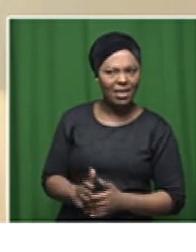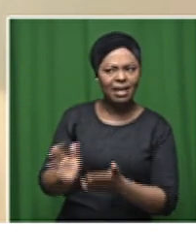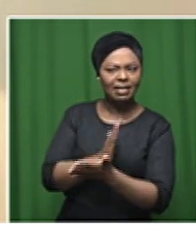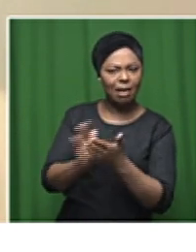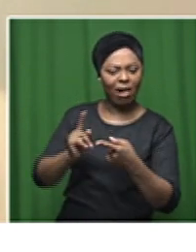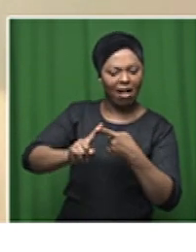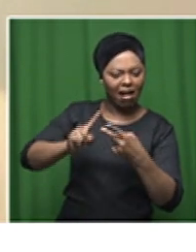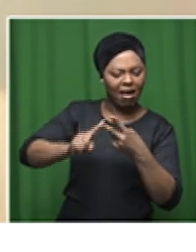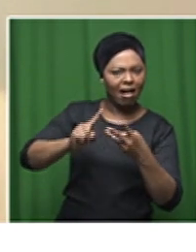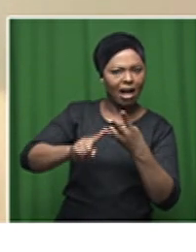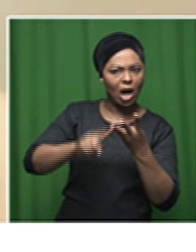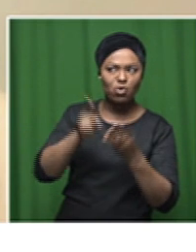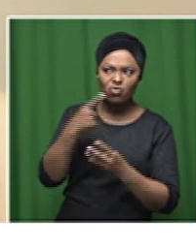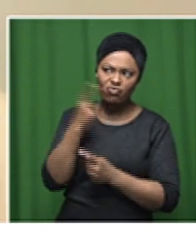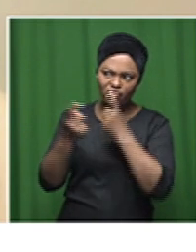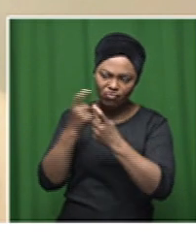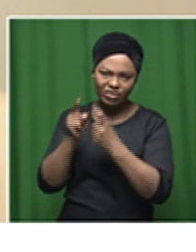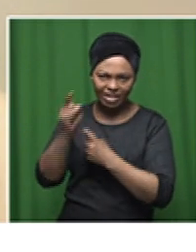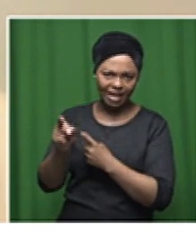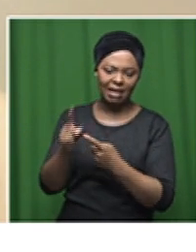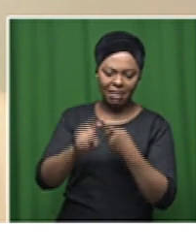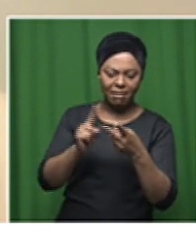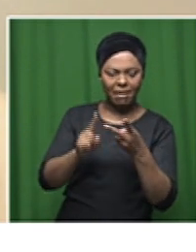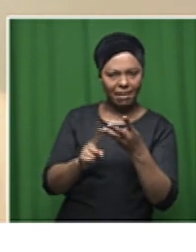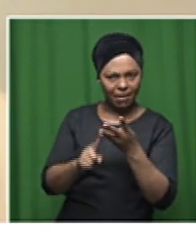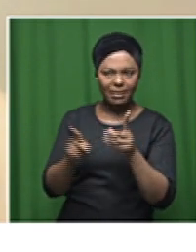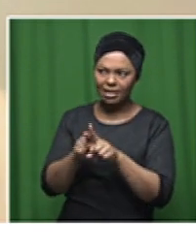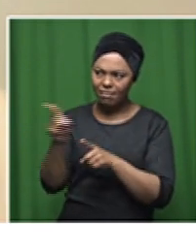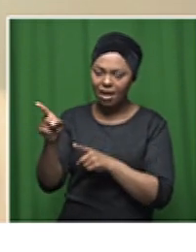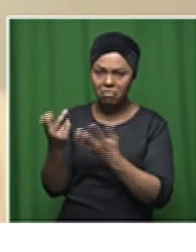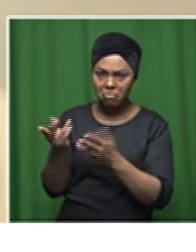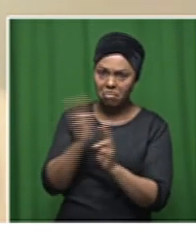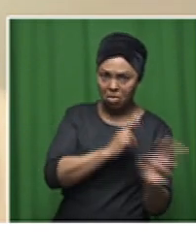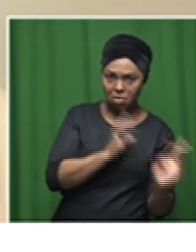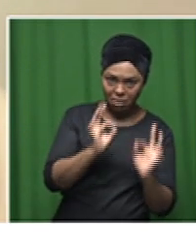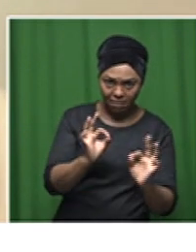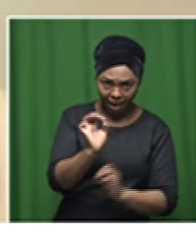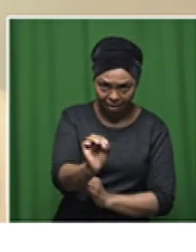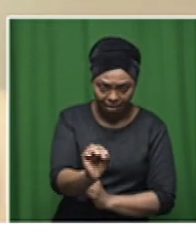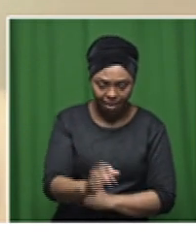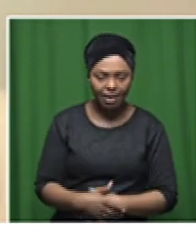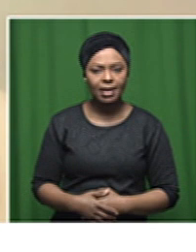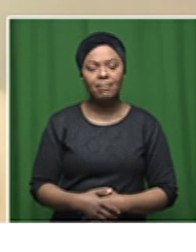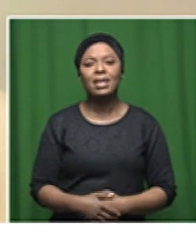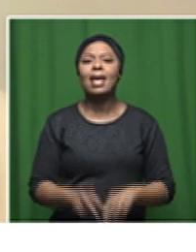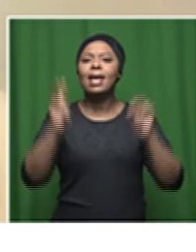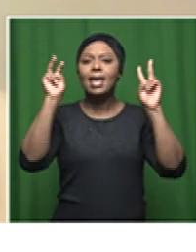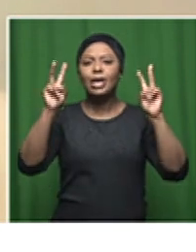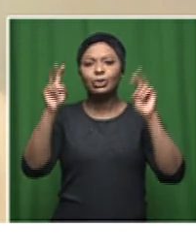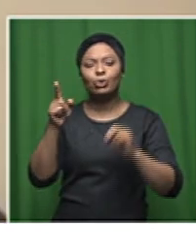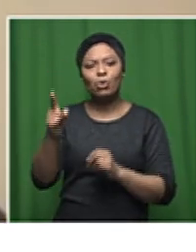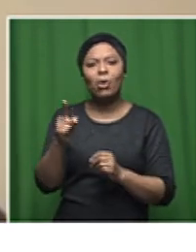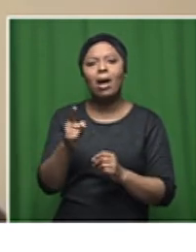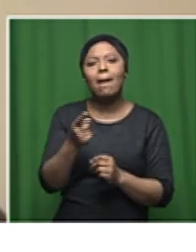that you were raising, and what are the actual outcomes that have come out of that? We've spoken about the issues of shortages of